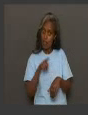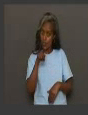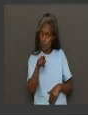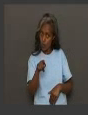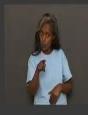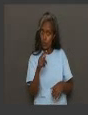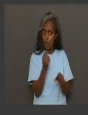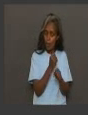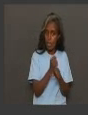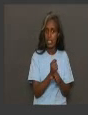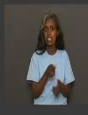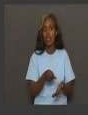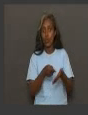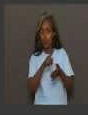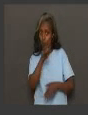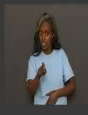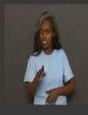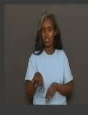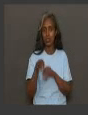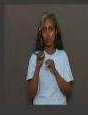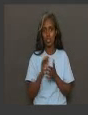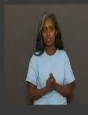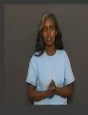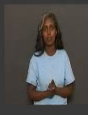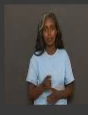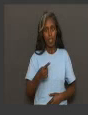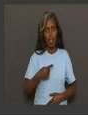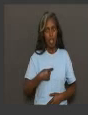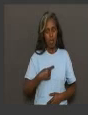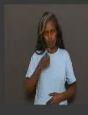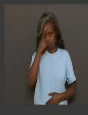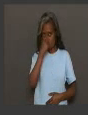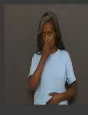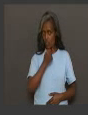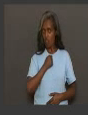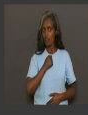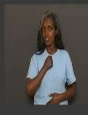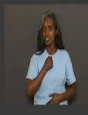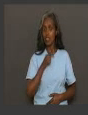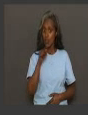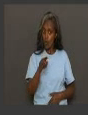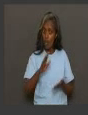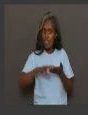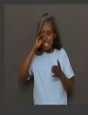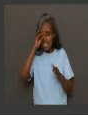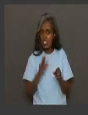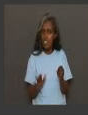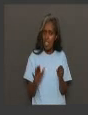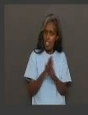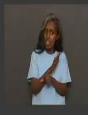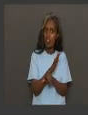to try a question, students. I am confident that you have learned enough